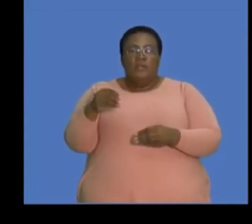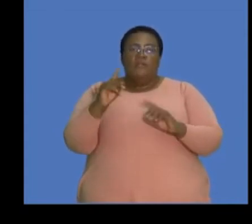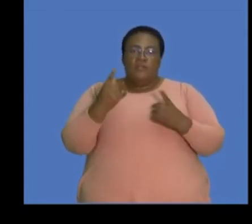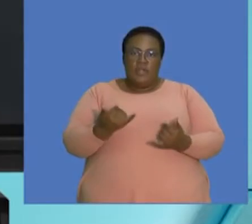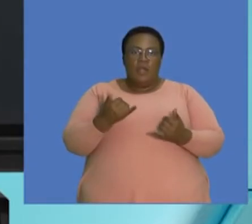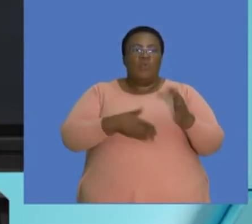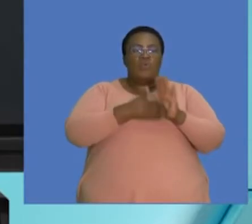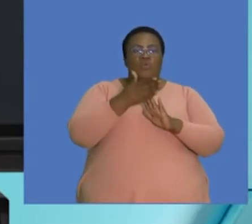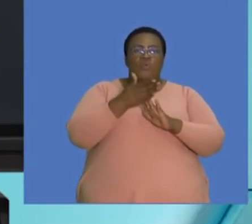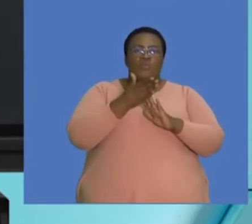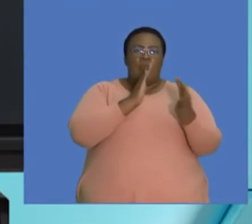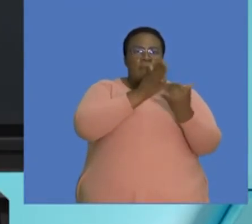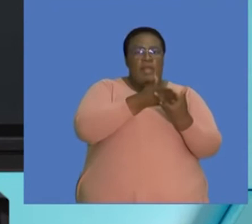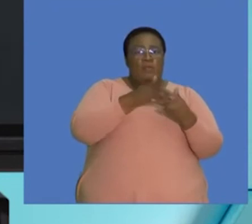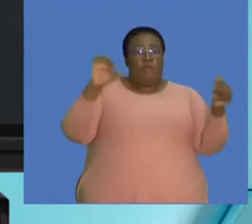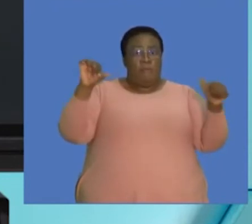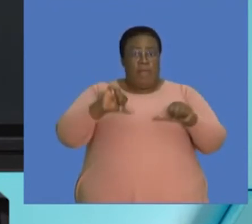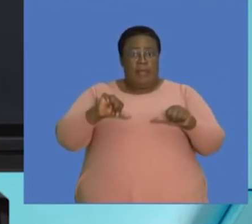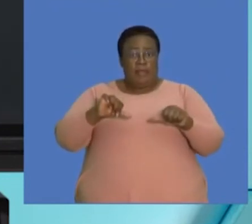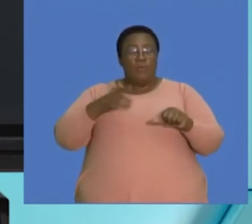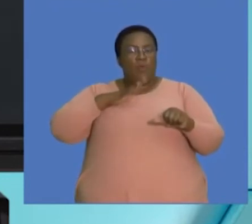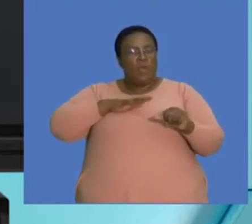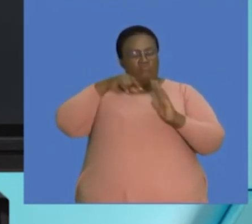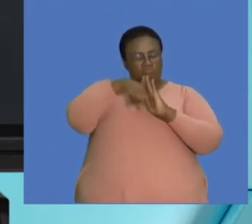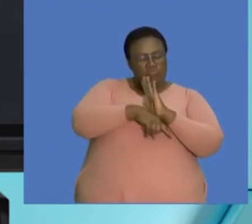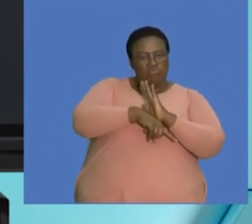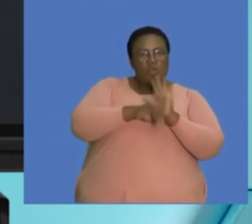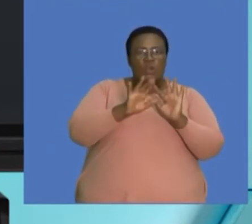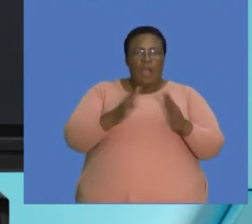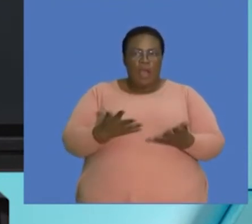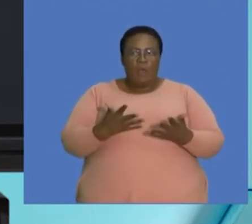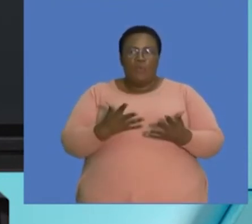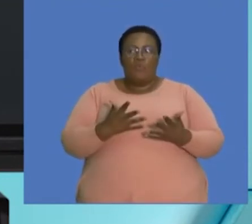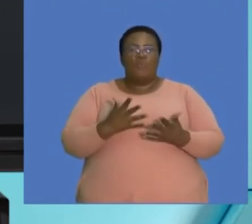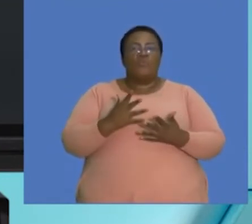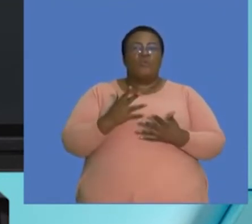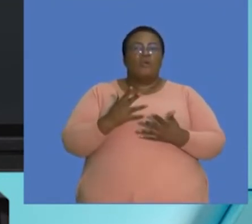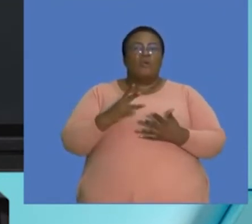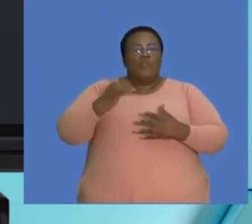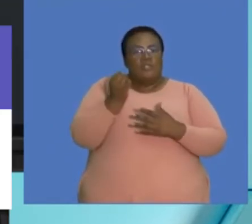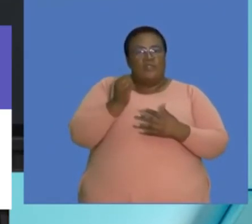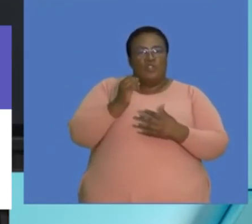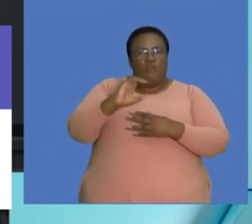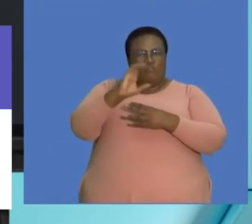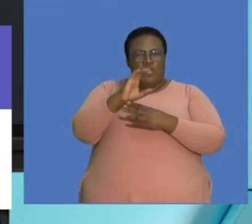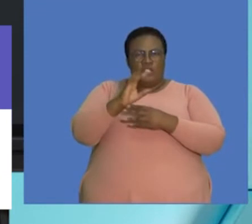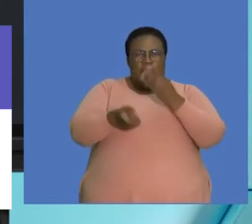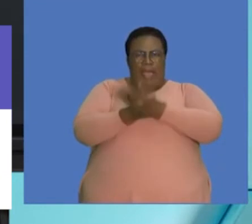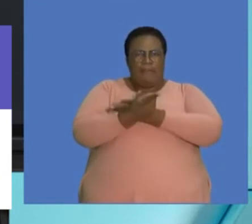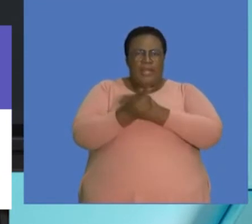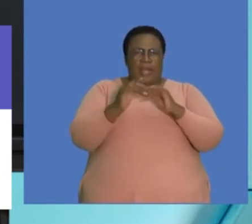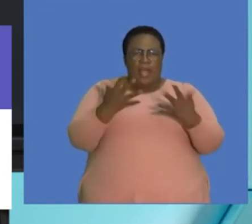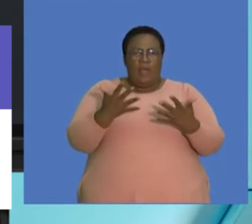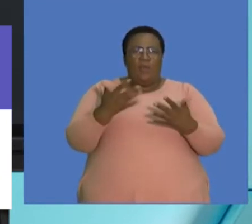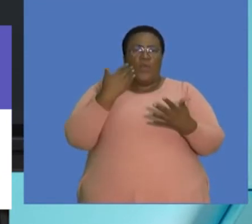said that, let's take a short break, and then when we come back, we actually want to look deeper into how conservation of charge actually